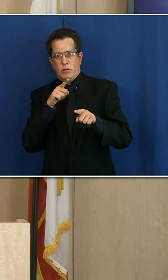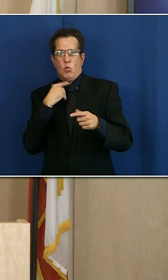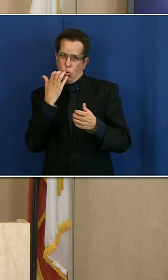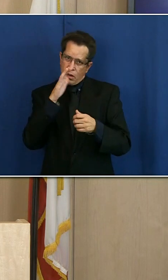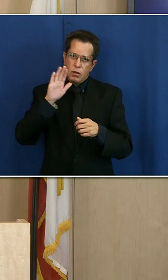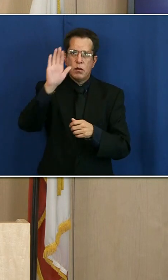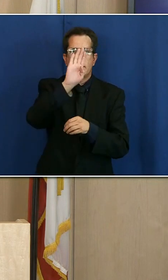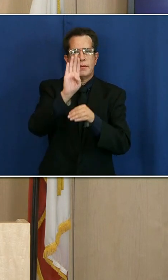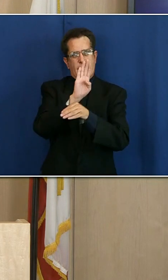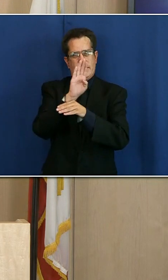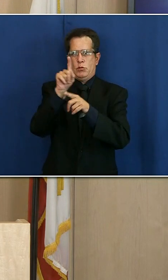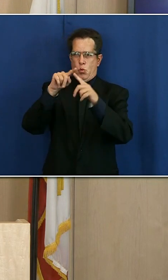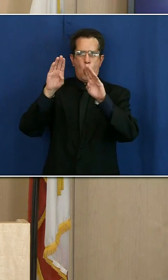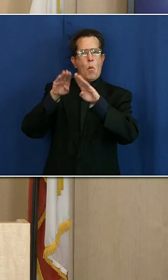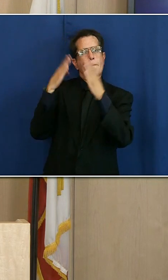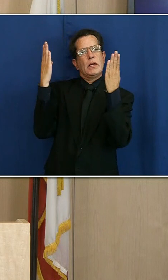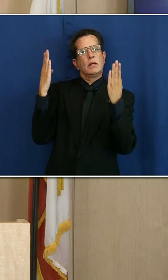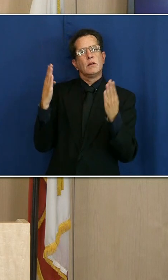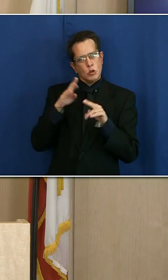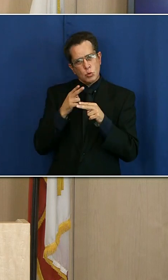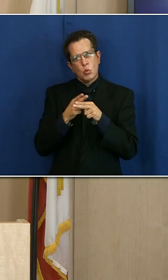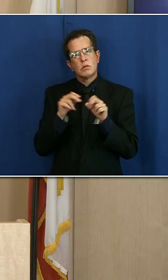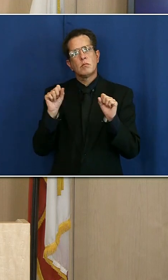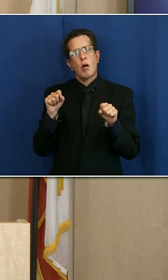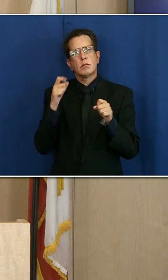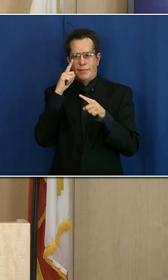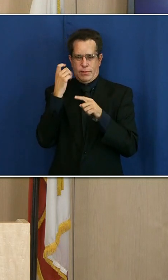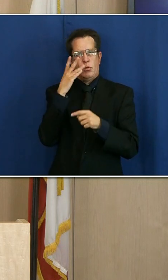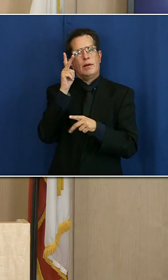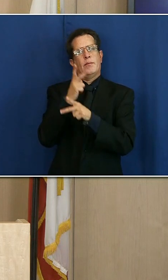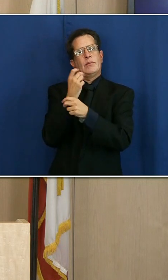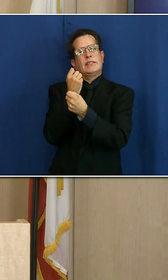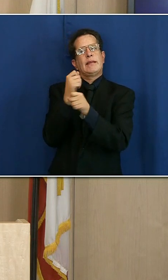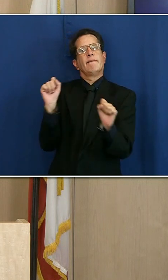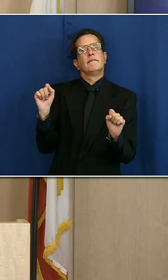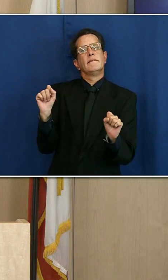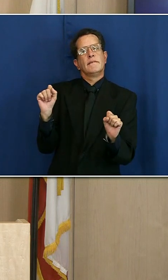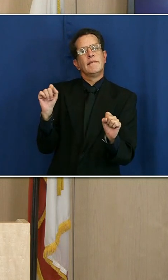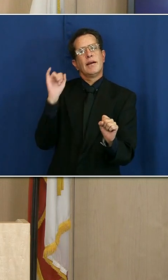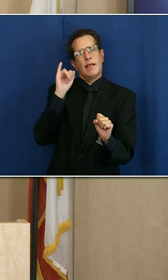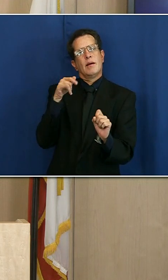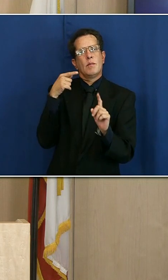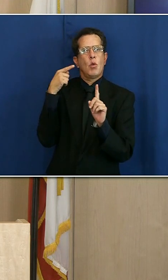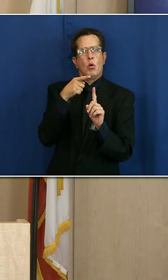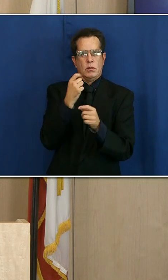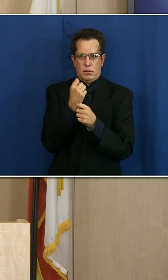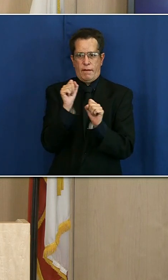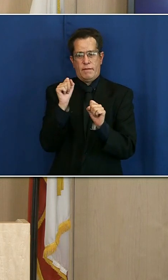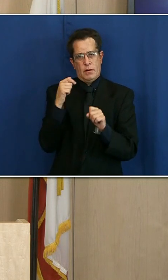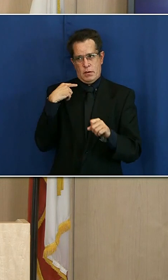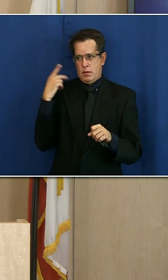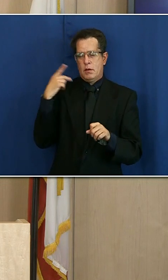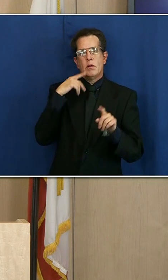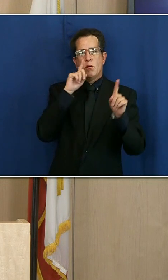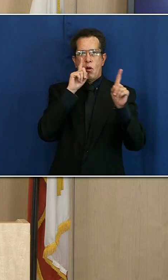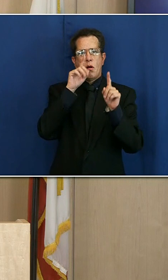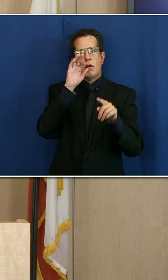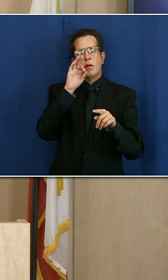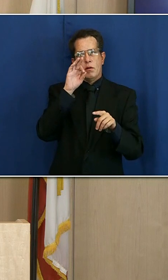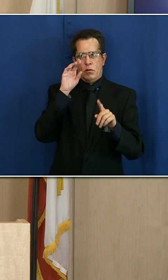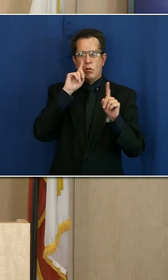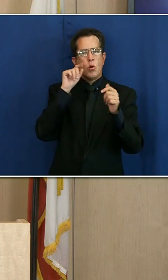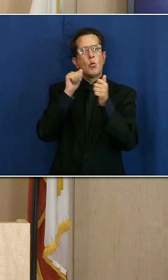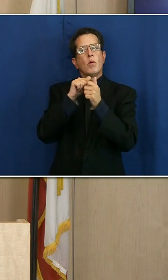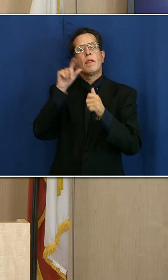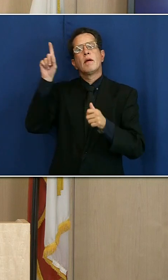businesses opened up as quickly as we possibly can, as long as it's safe. I know about a month ago, Mayor Faulkner and I wrote a letter to the governor